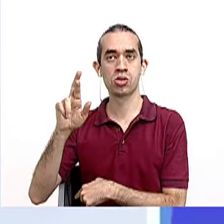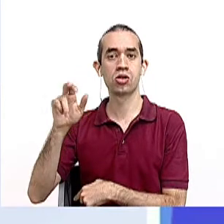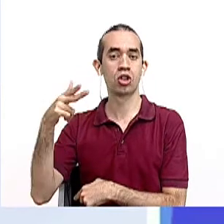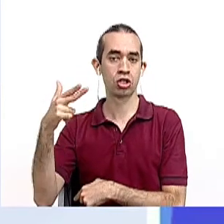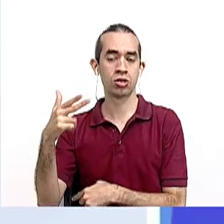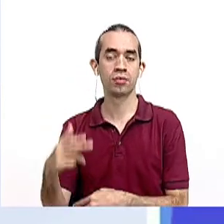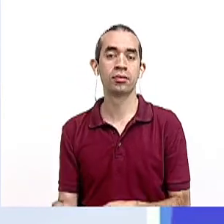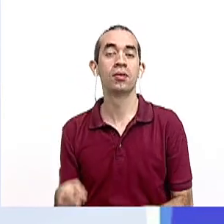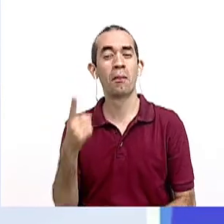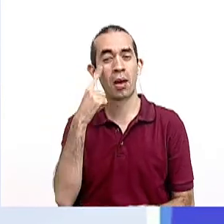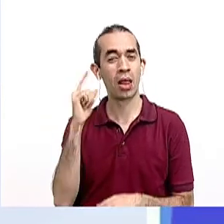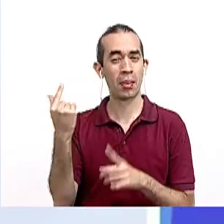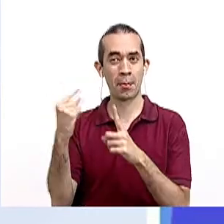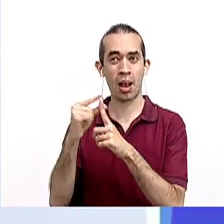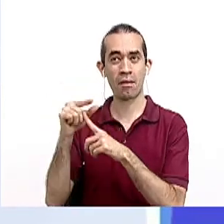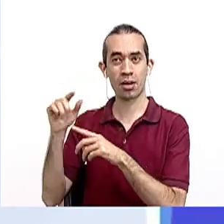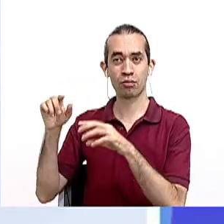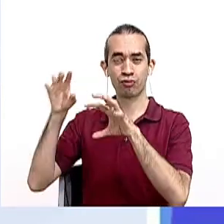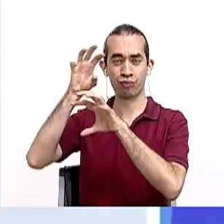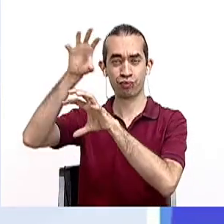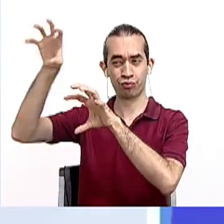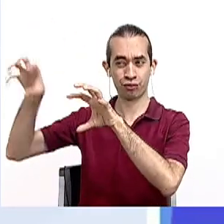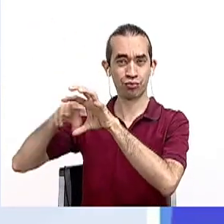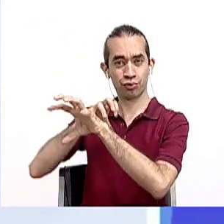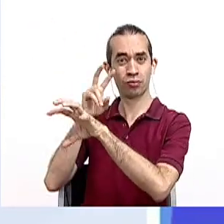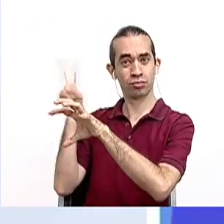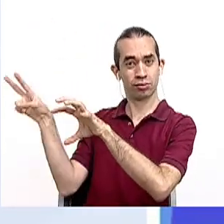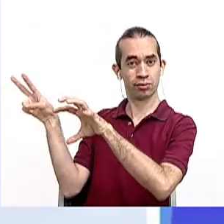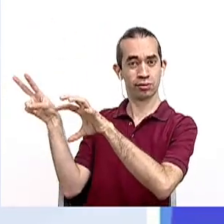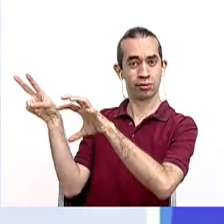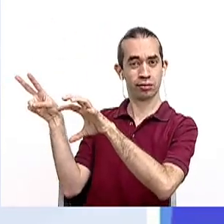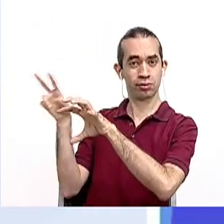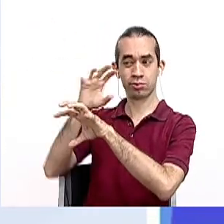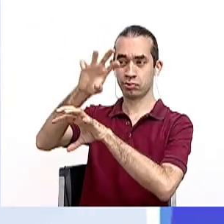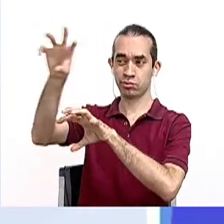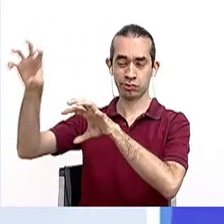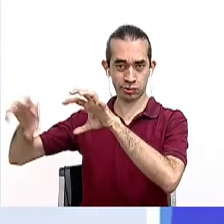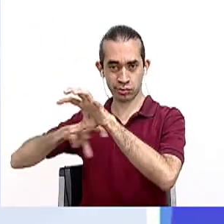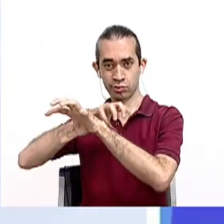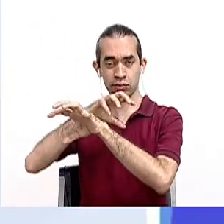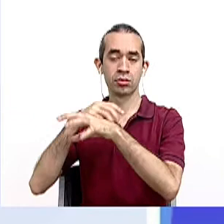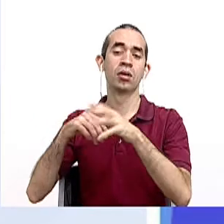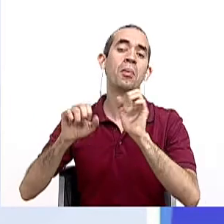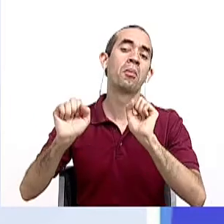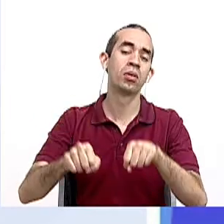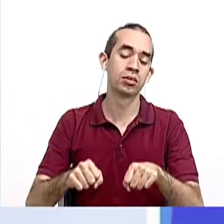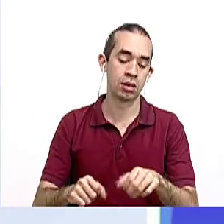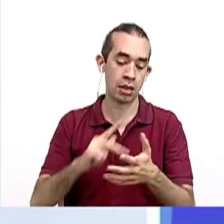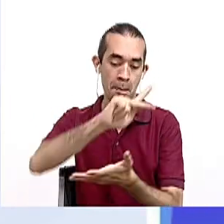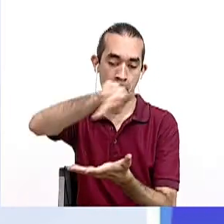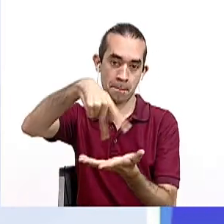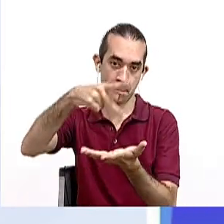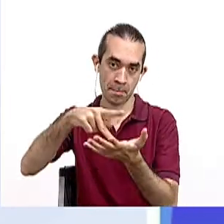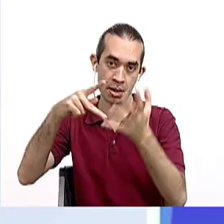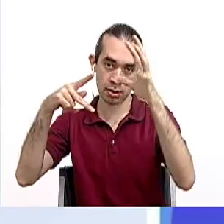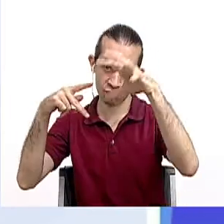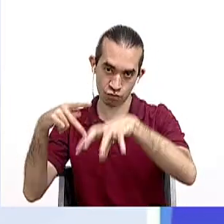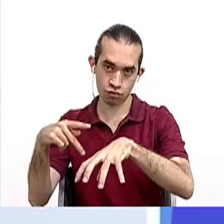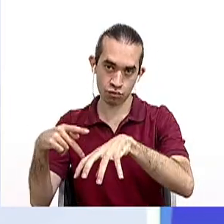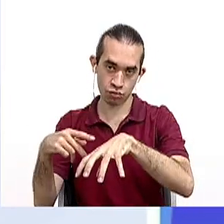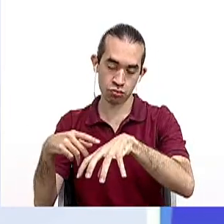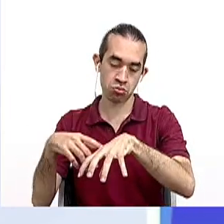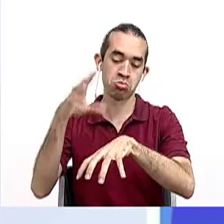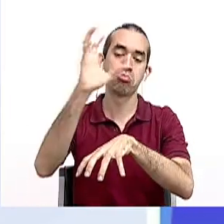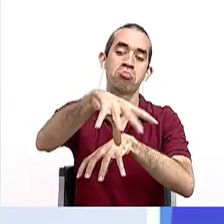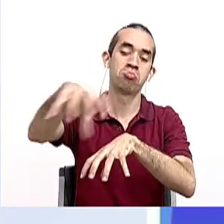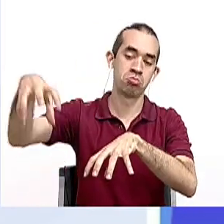ball is among all those boxes. So we can say that the park is among